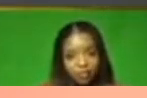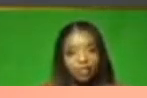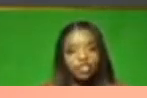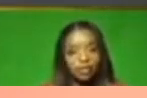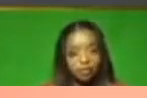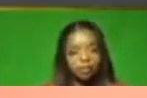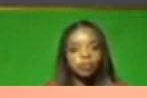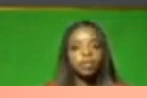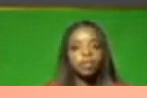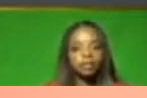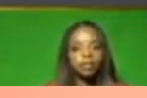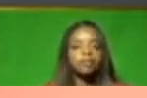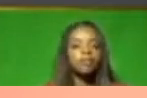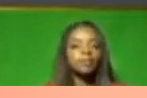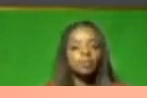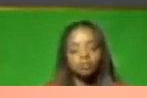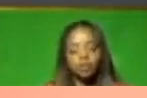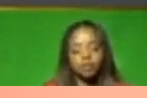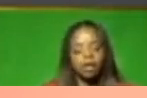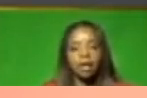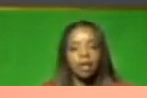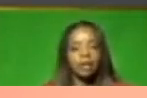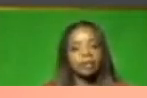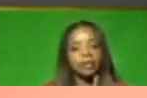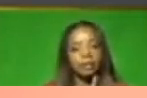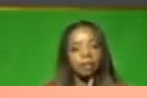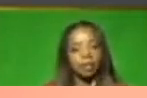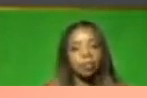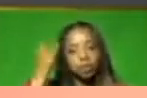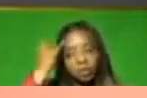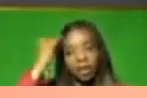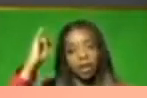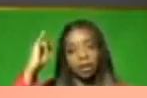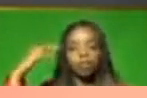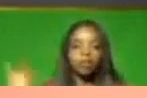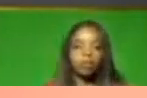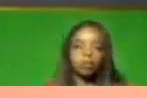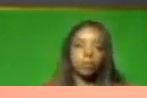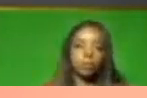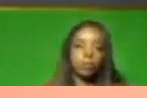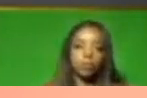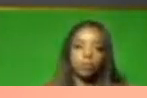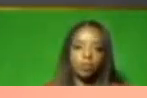science, technology and innovation are essential to the